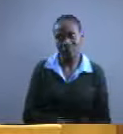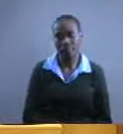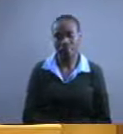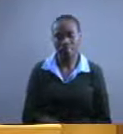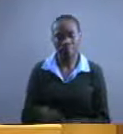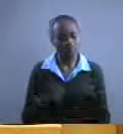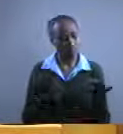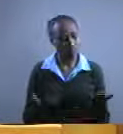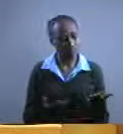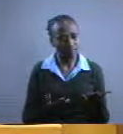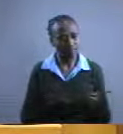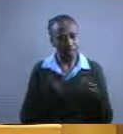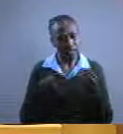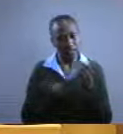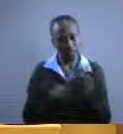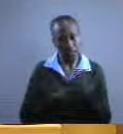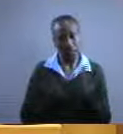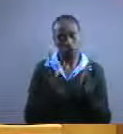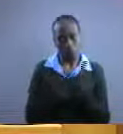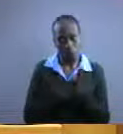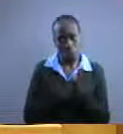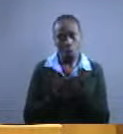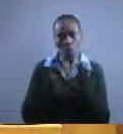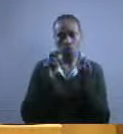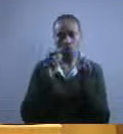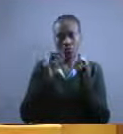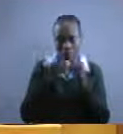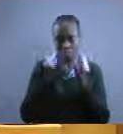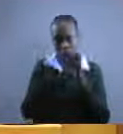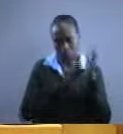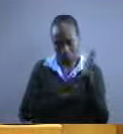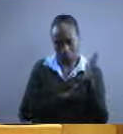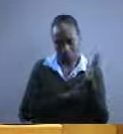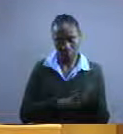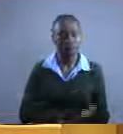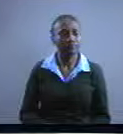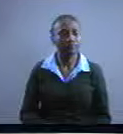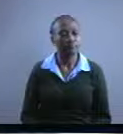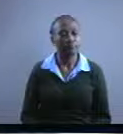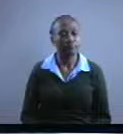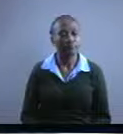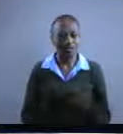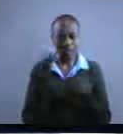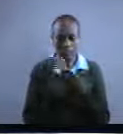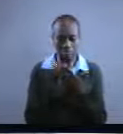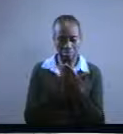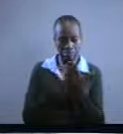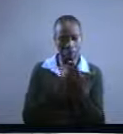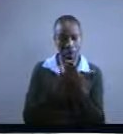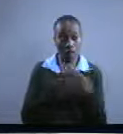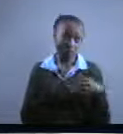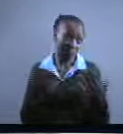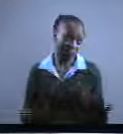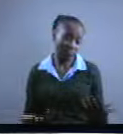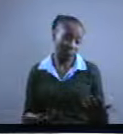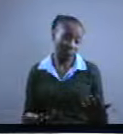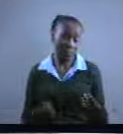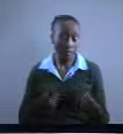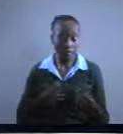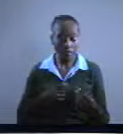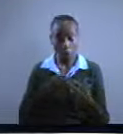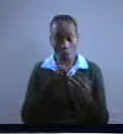Second reading debate, Taxation Laws Amendment Bill. As there is no speakers list, I will now put the